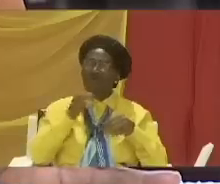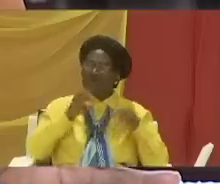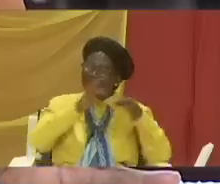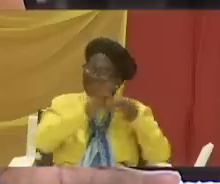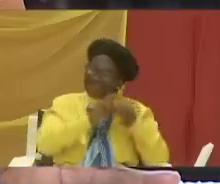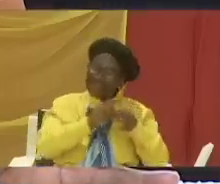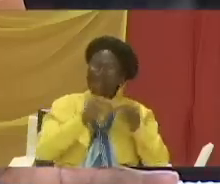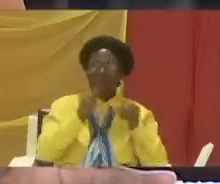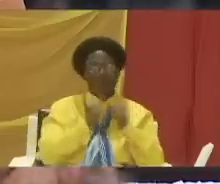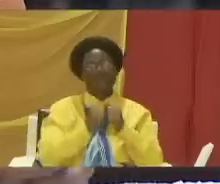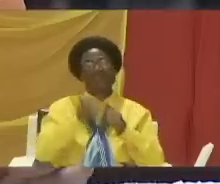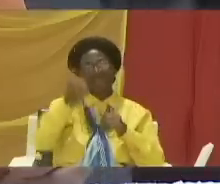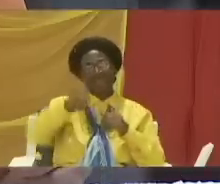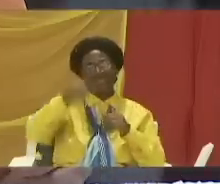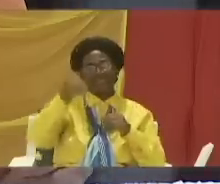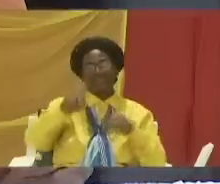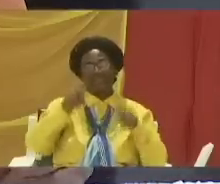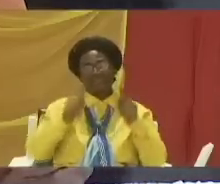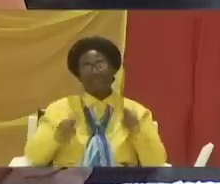altar tonight,